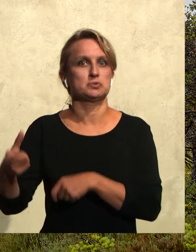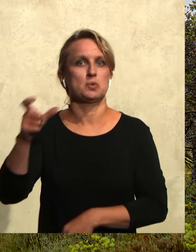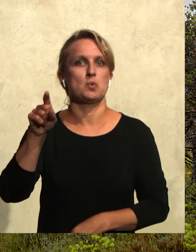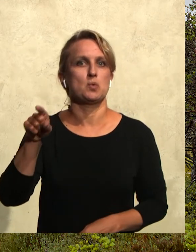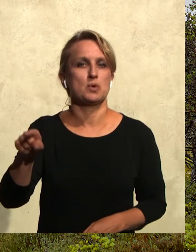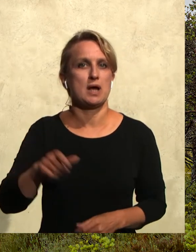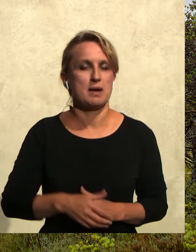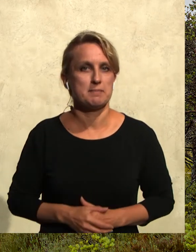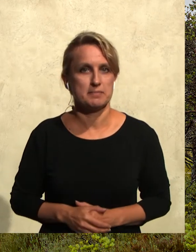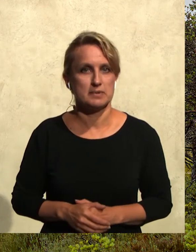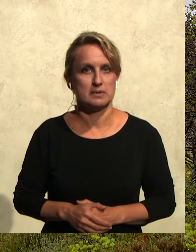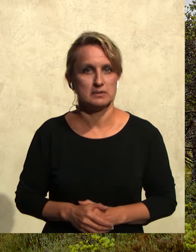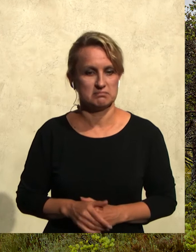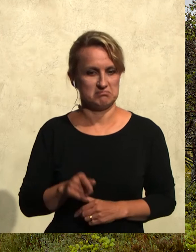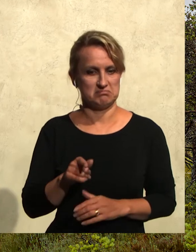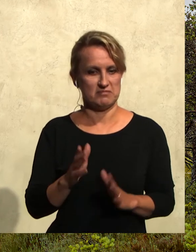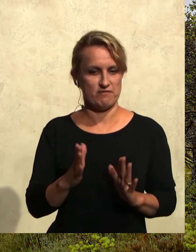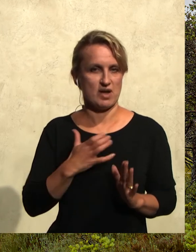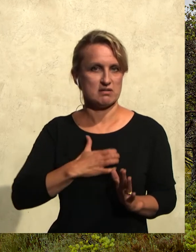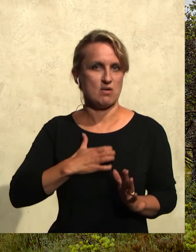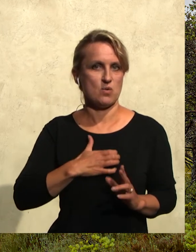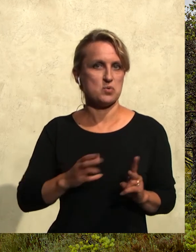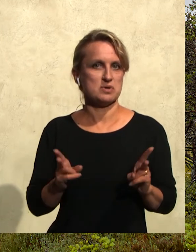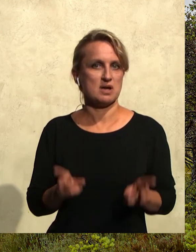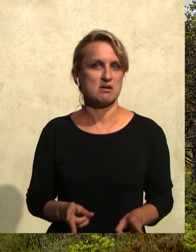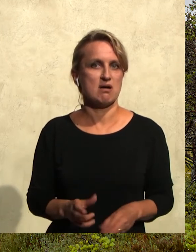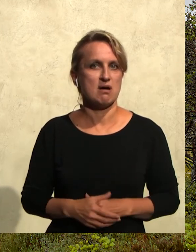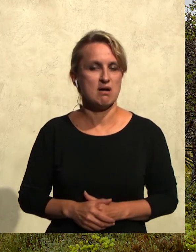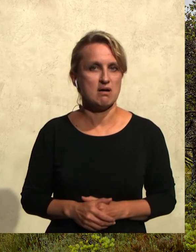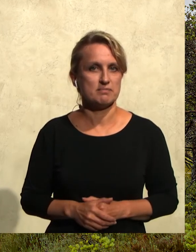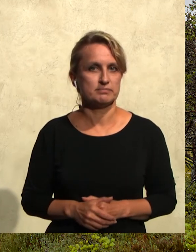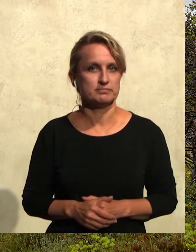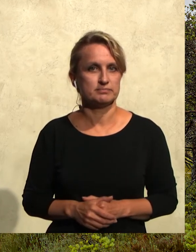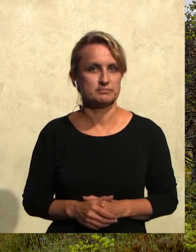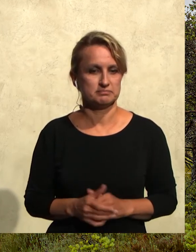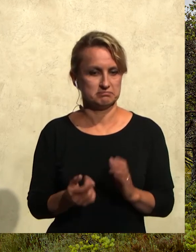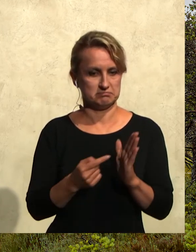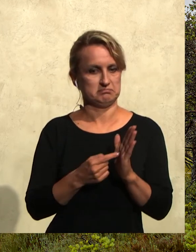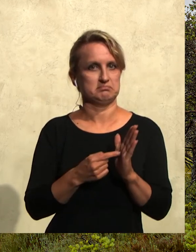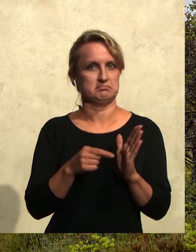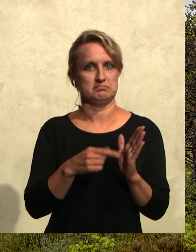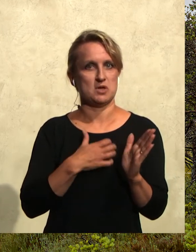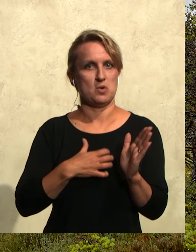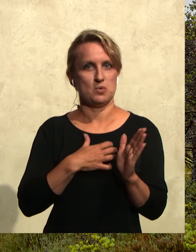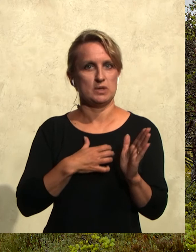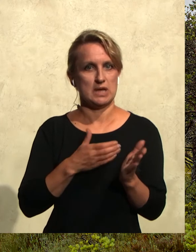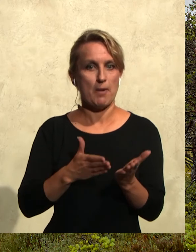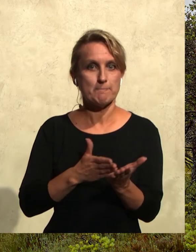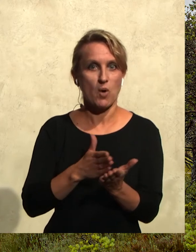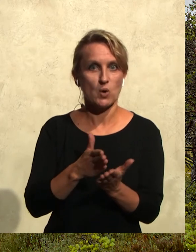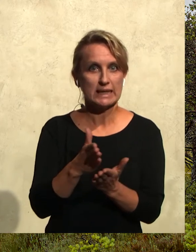ingredient to appropriate policy and practice so that we are addressing the